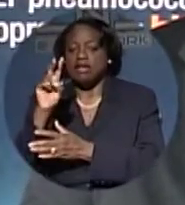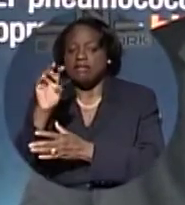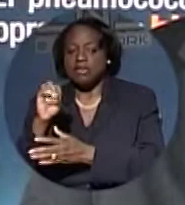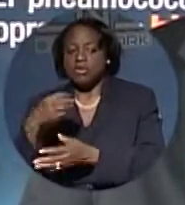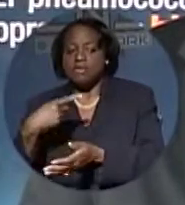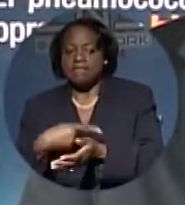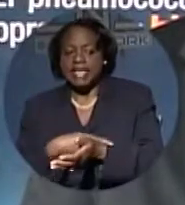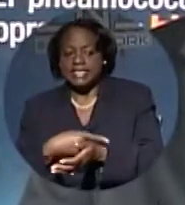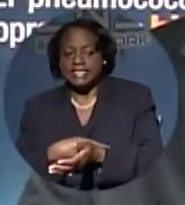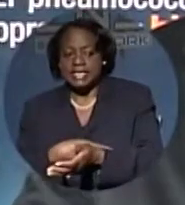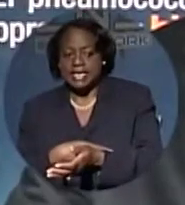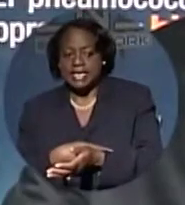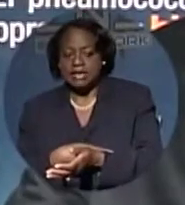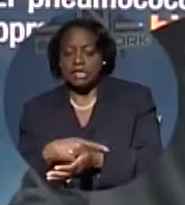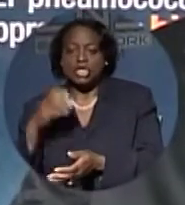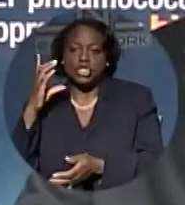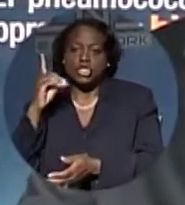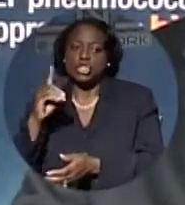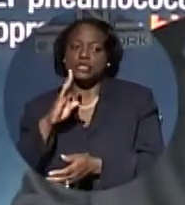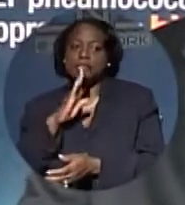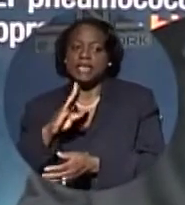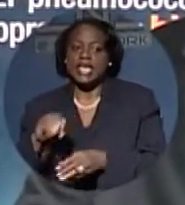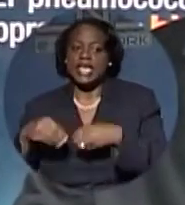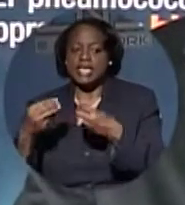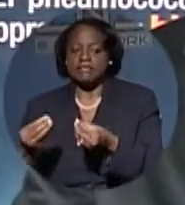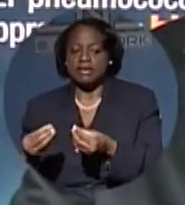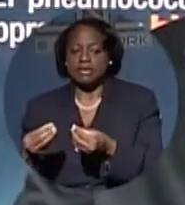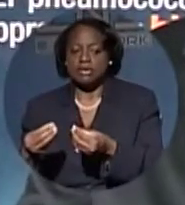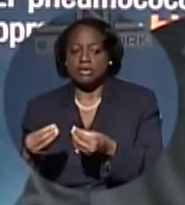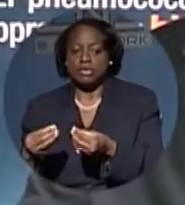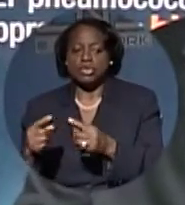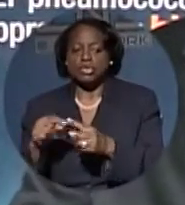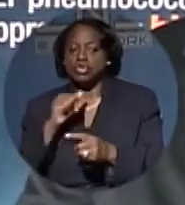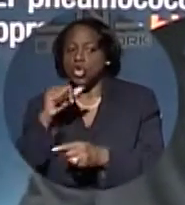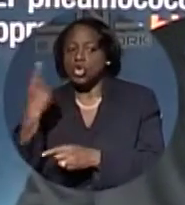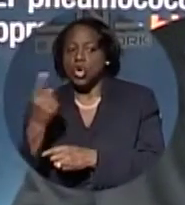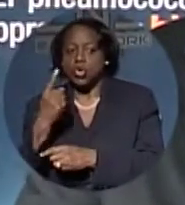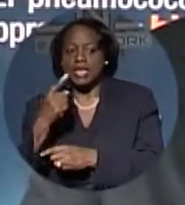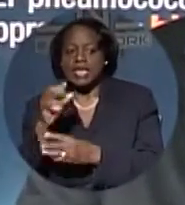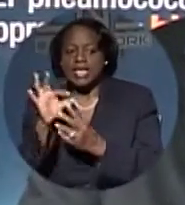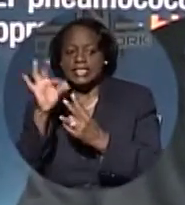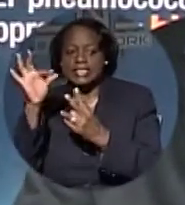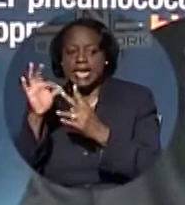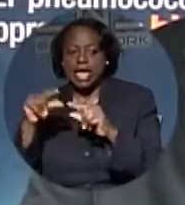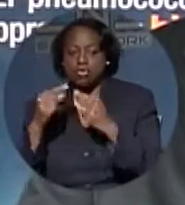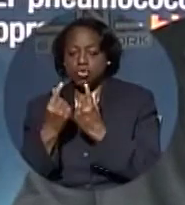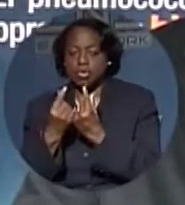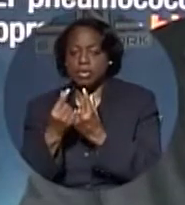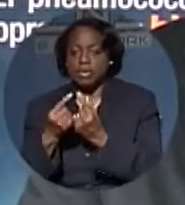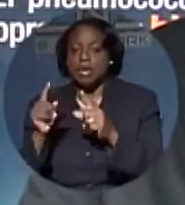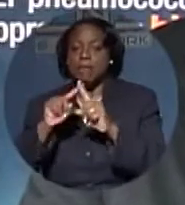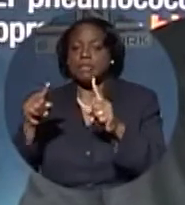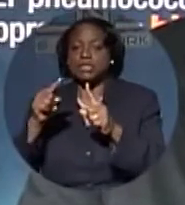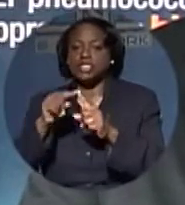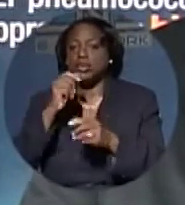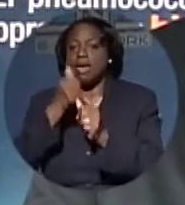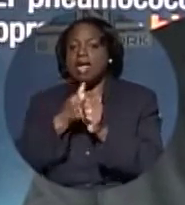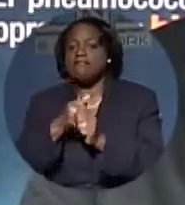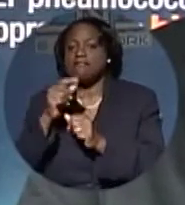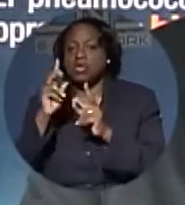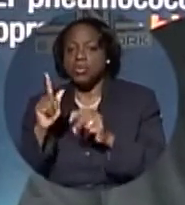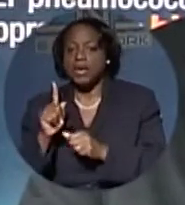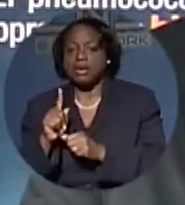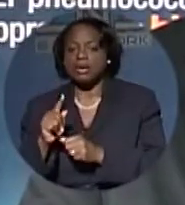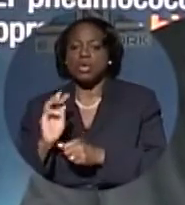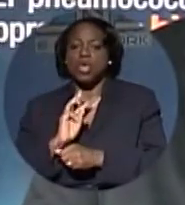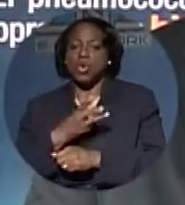some time should be given to not just a select group, but to the population at large. We